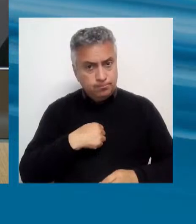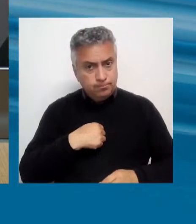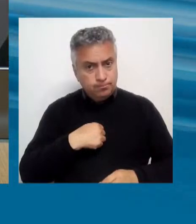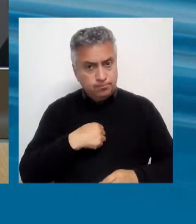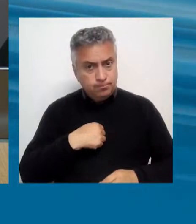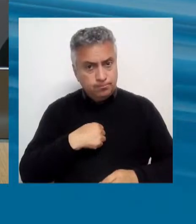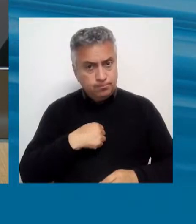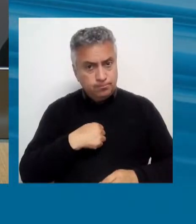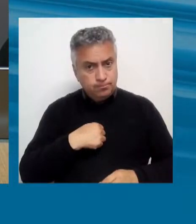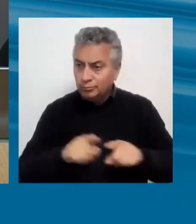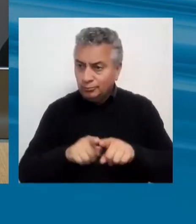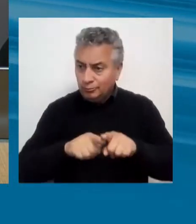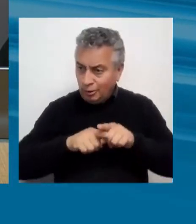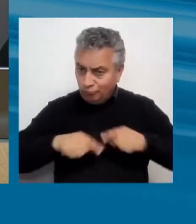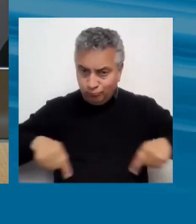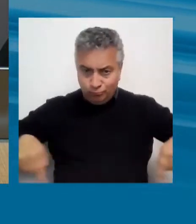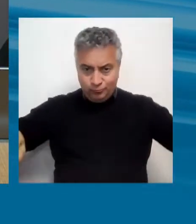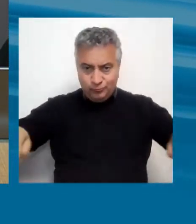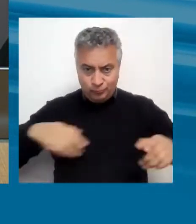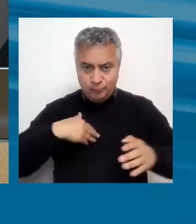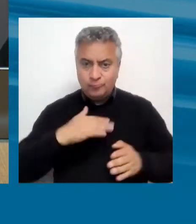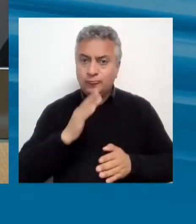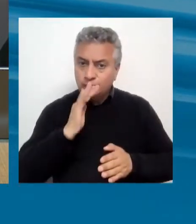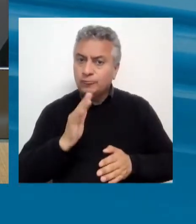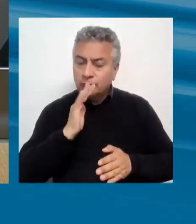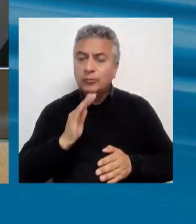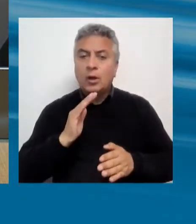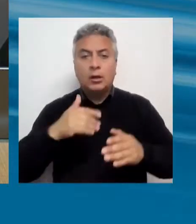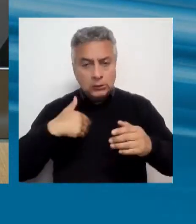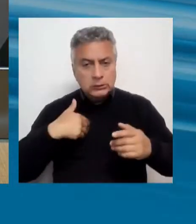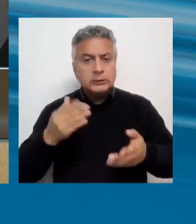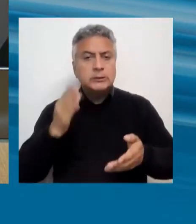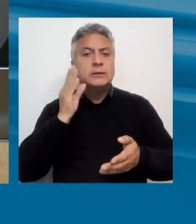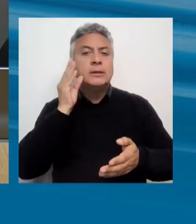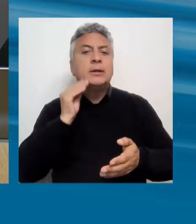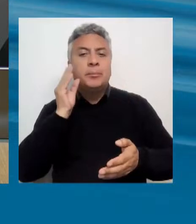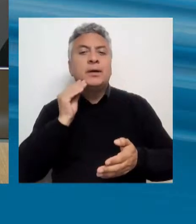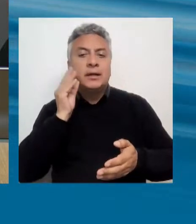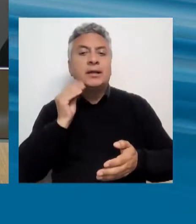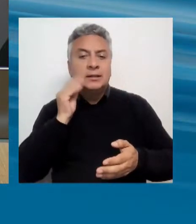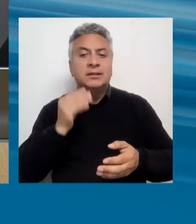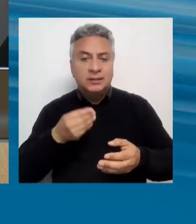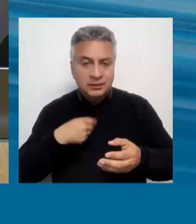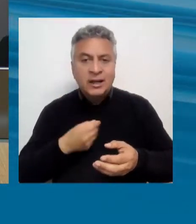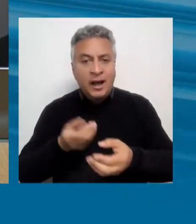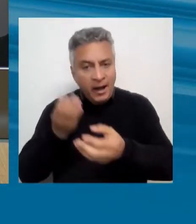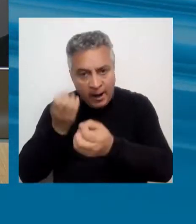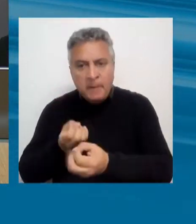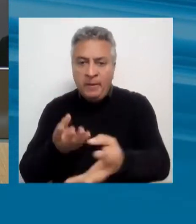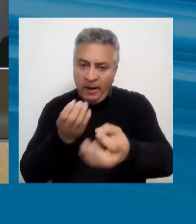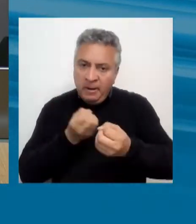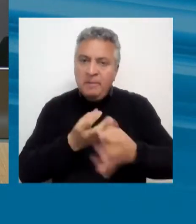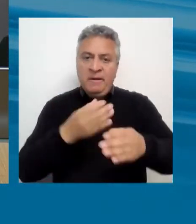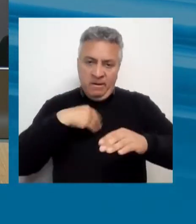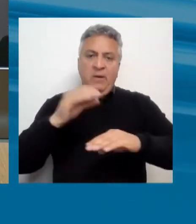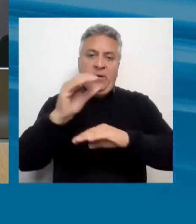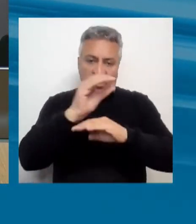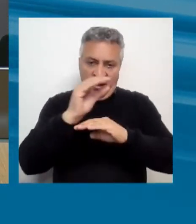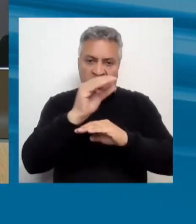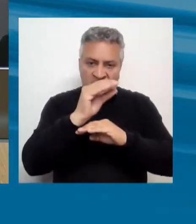but I must thank you, Mr. Salazar, for your personal effort in ensuring that the Caribbean feels a lot